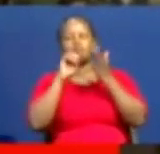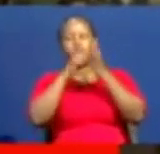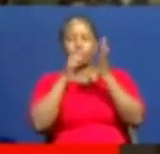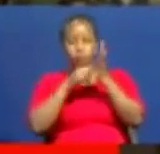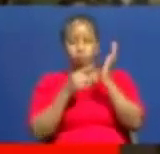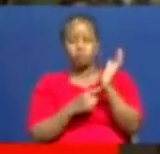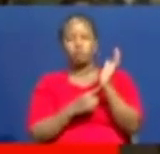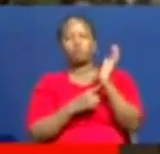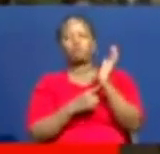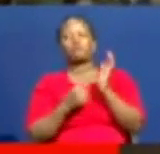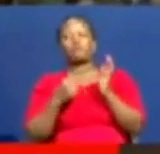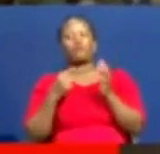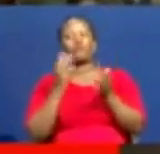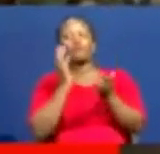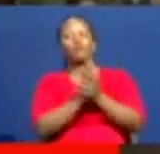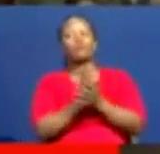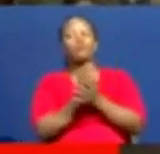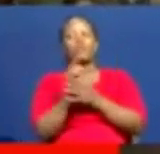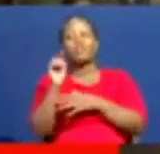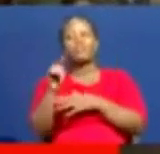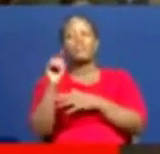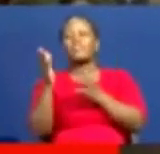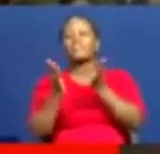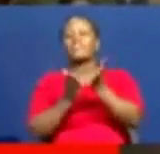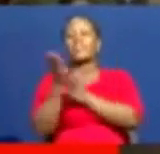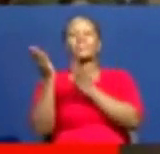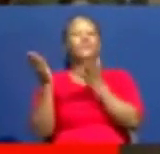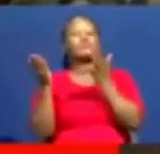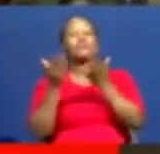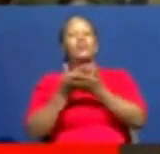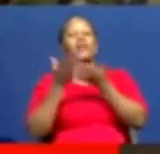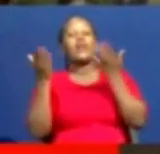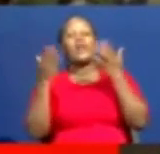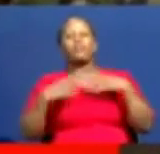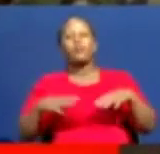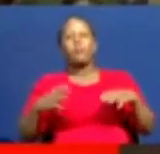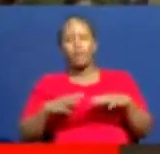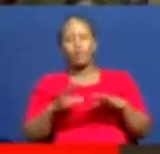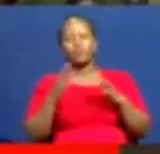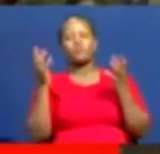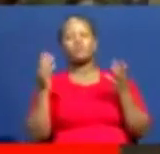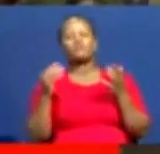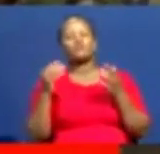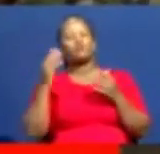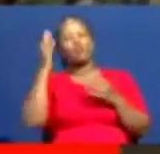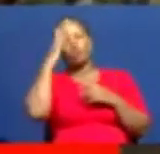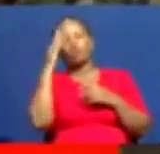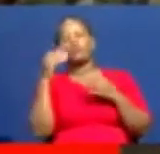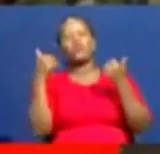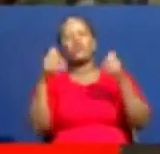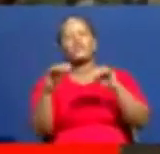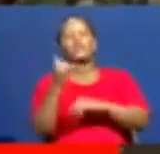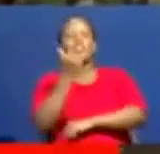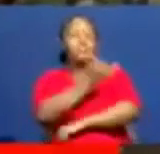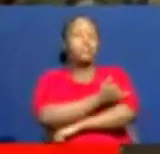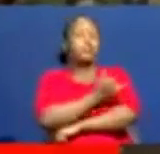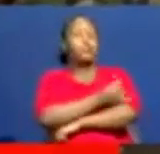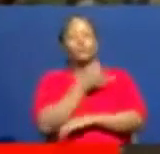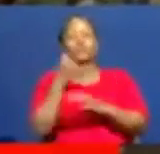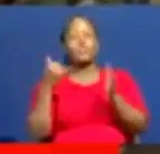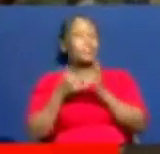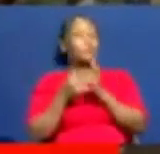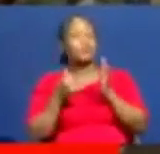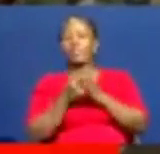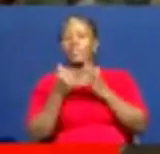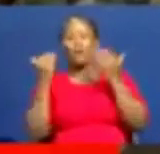is the right of every Kenyan to canvass whatever institution, including our courts.